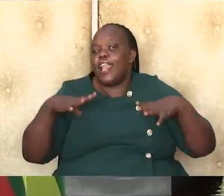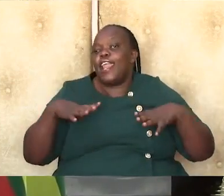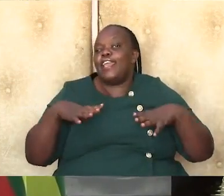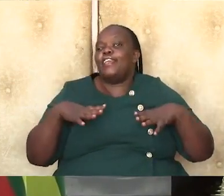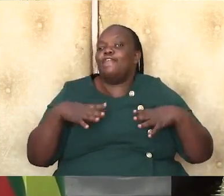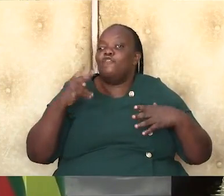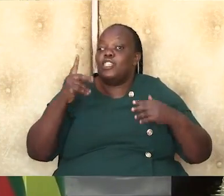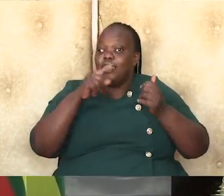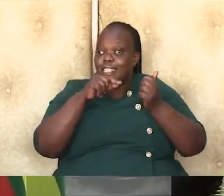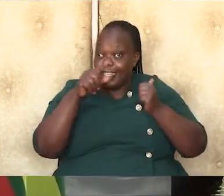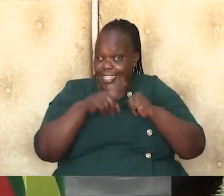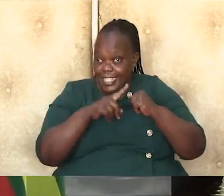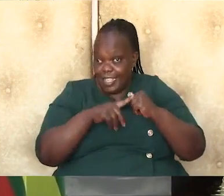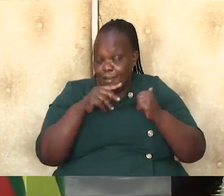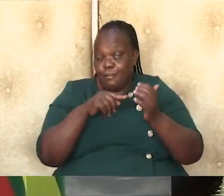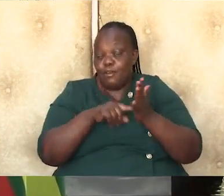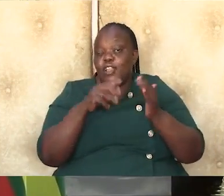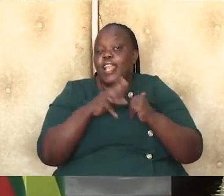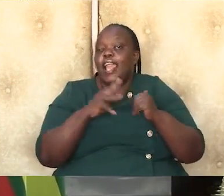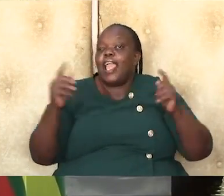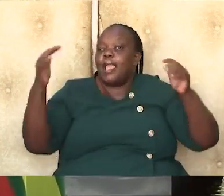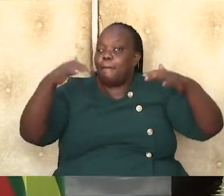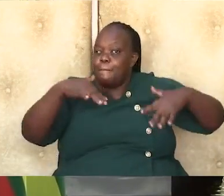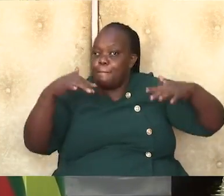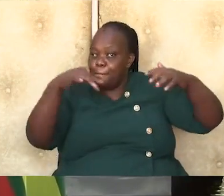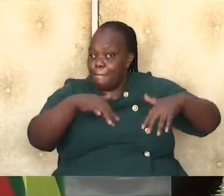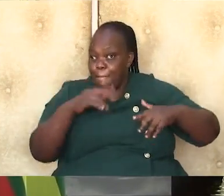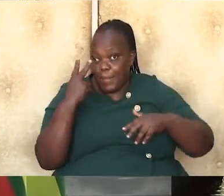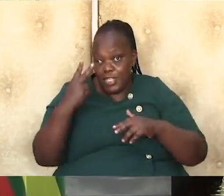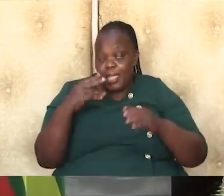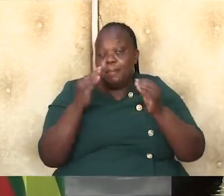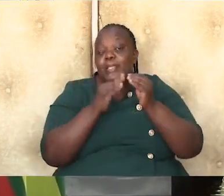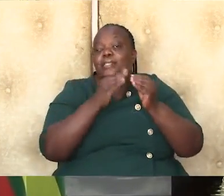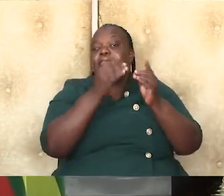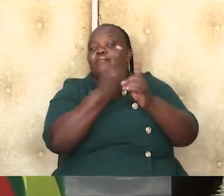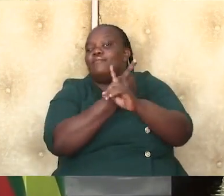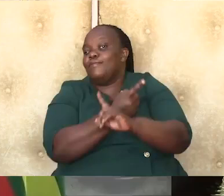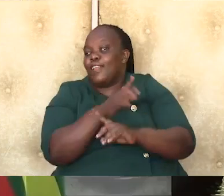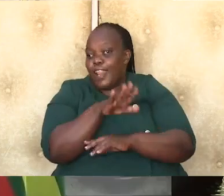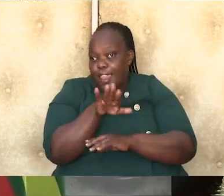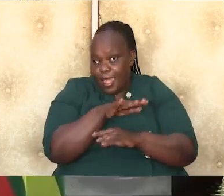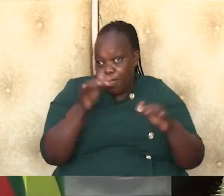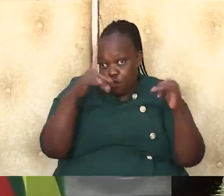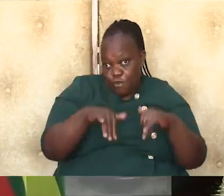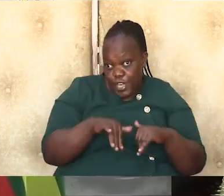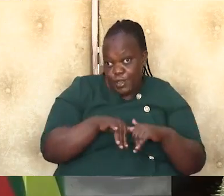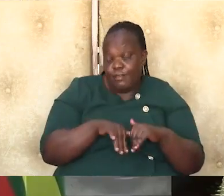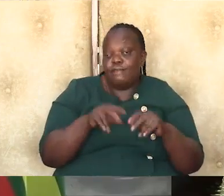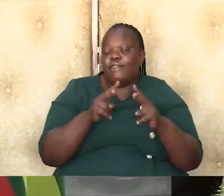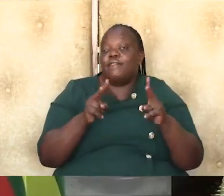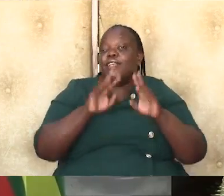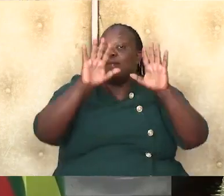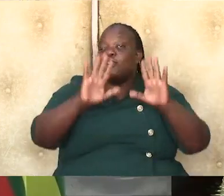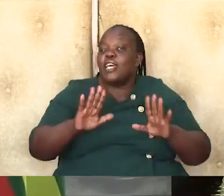are coming for conferences. MICE, you see, meetings, incentives, conferences is very, very